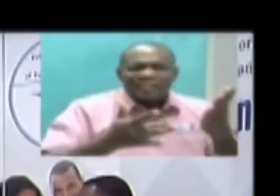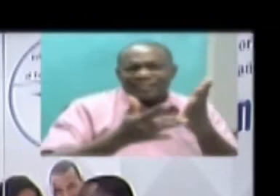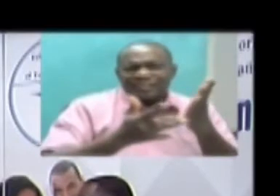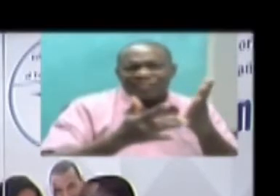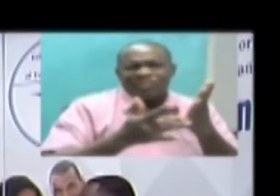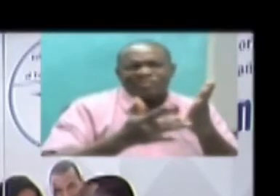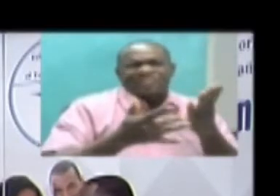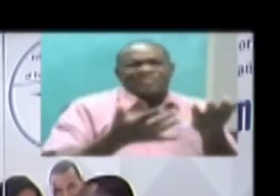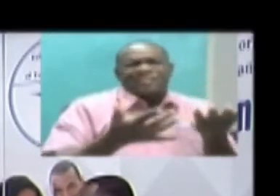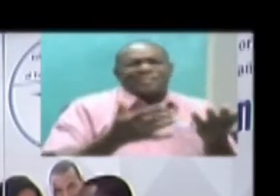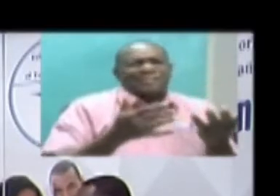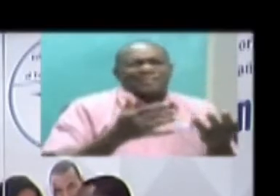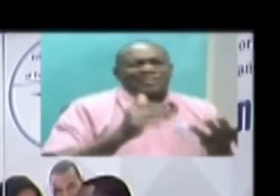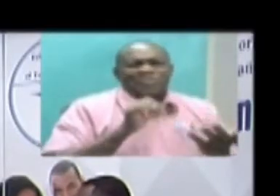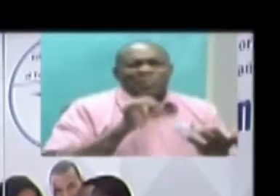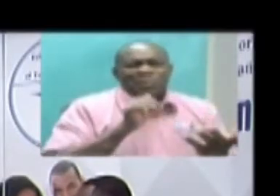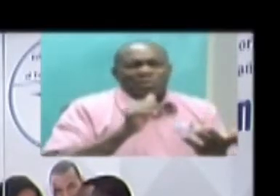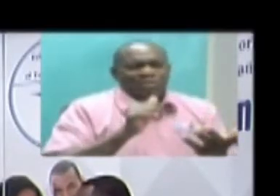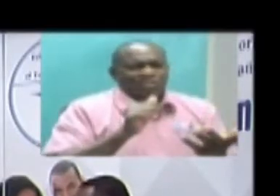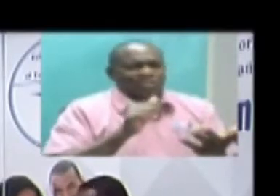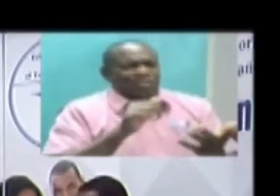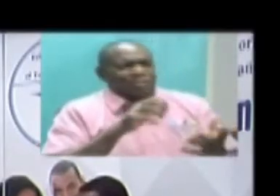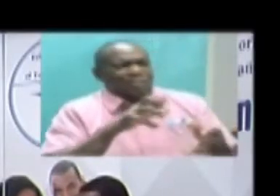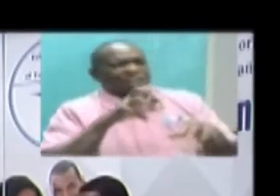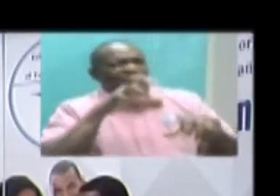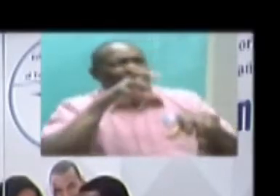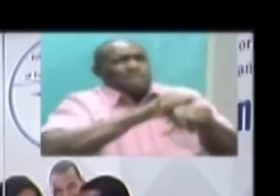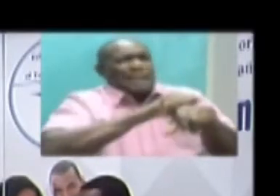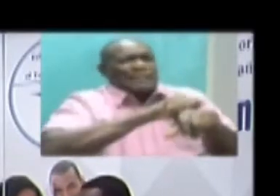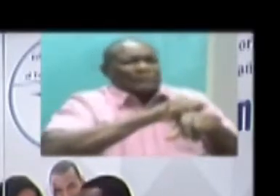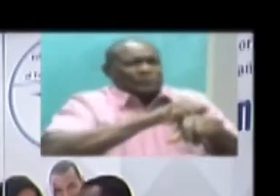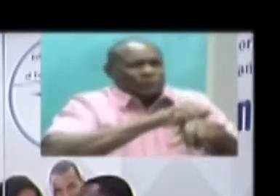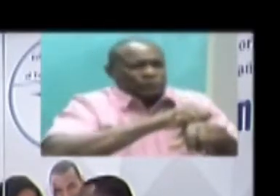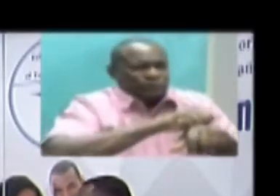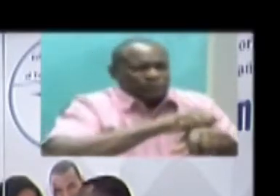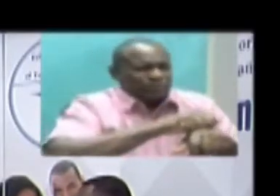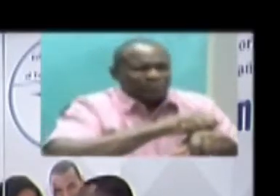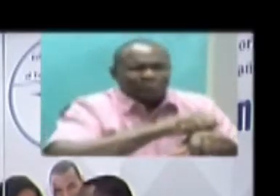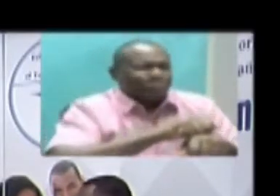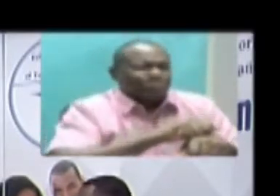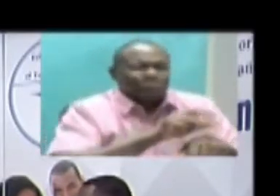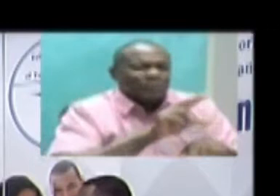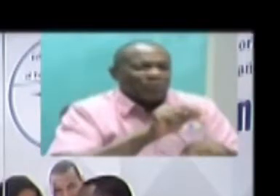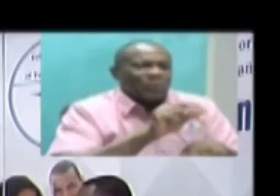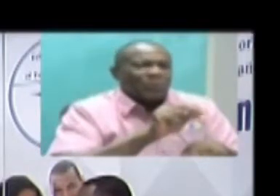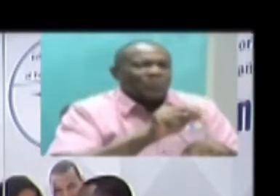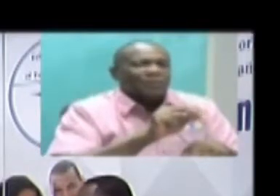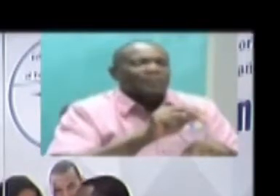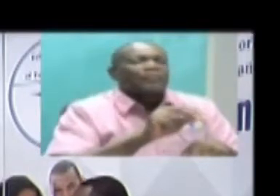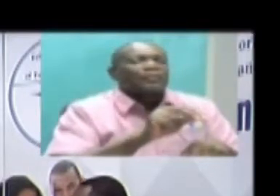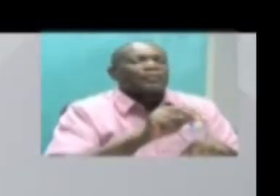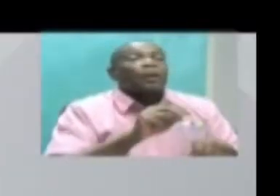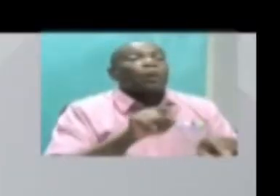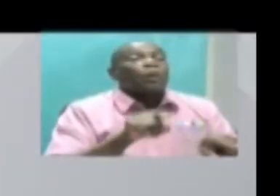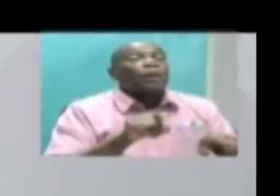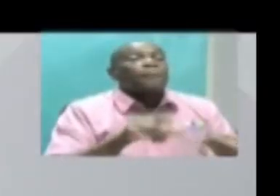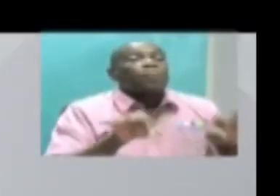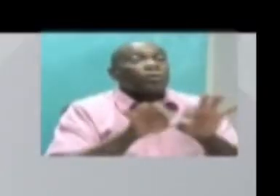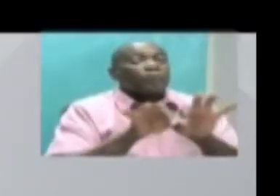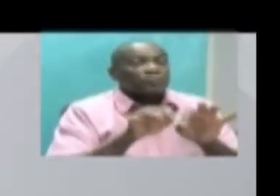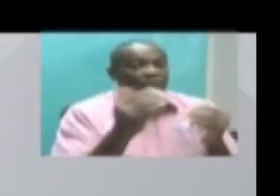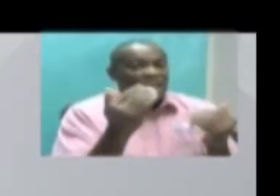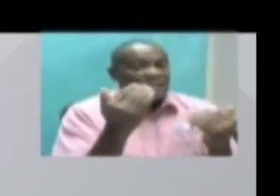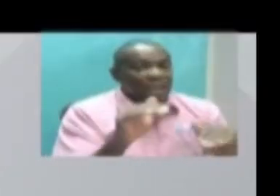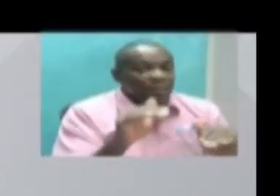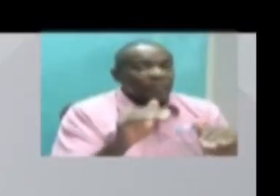And we will talk later on. I have a little tip I want to leave with them, which speaks about limiting access to websites. And we'll talk about a simple little